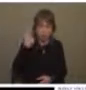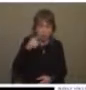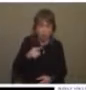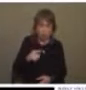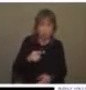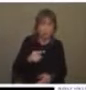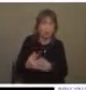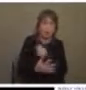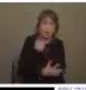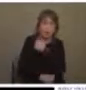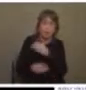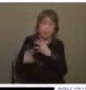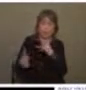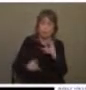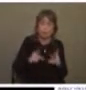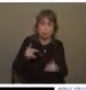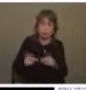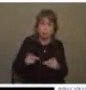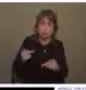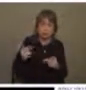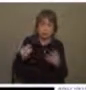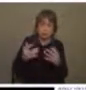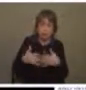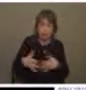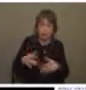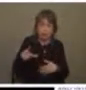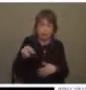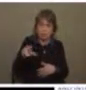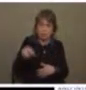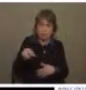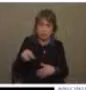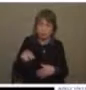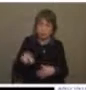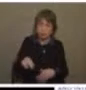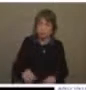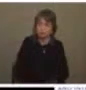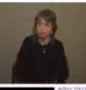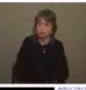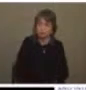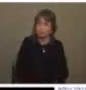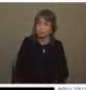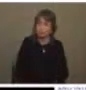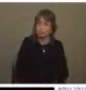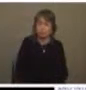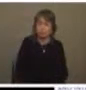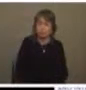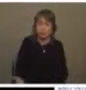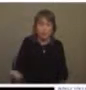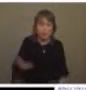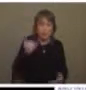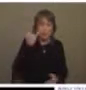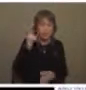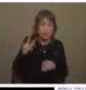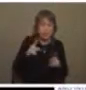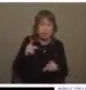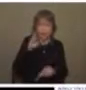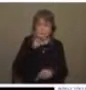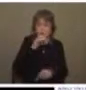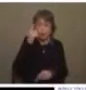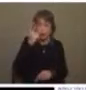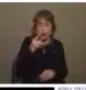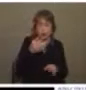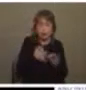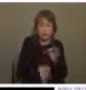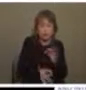designed to provide some minimal aid and support to the most marginalized segments of the population. Those looking for simple answers or for someone to blame for